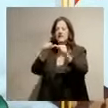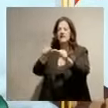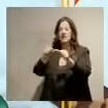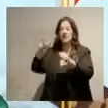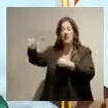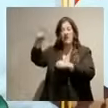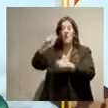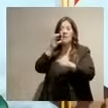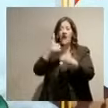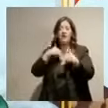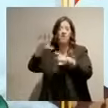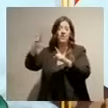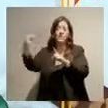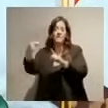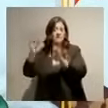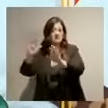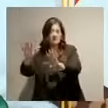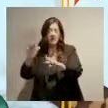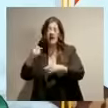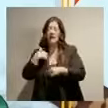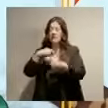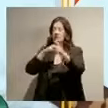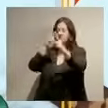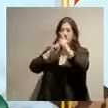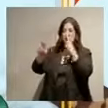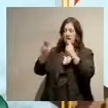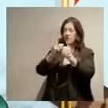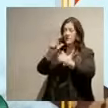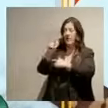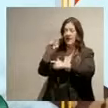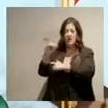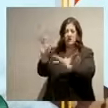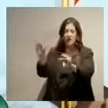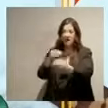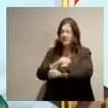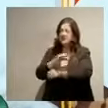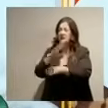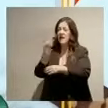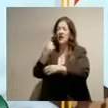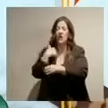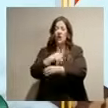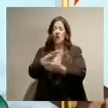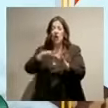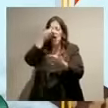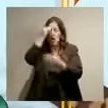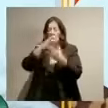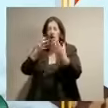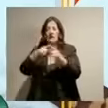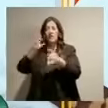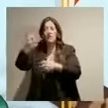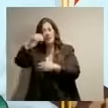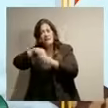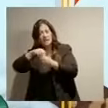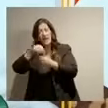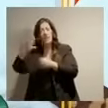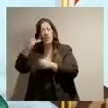We respect them. We have a great working relationship with the LAO, and we learn a lot from their insights and thoughts,